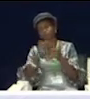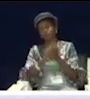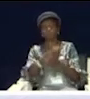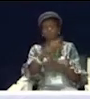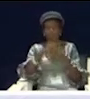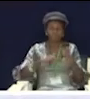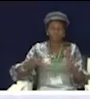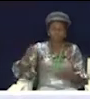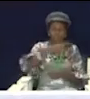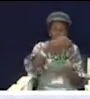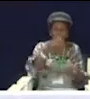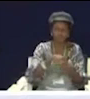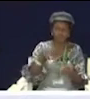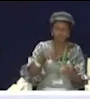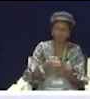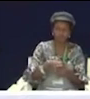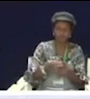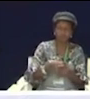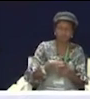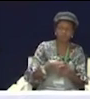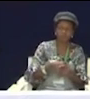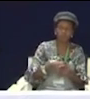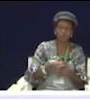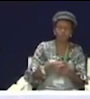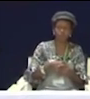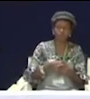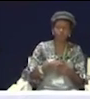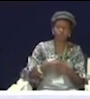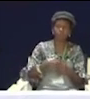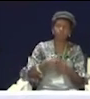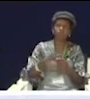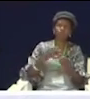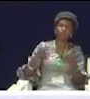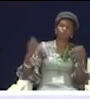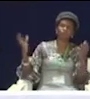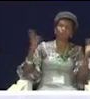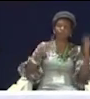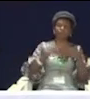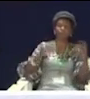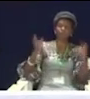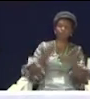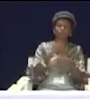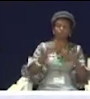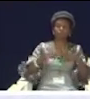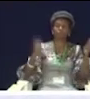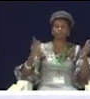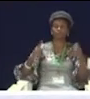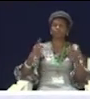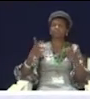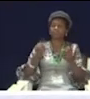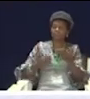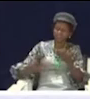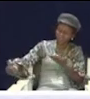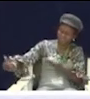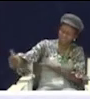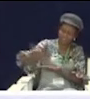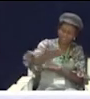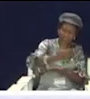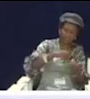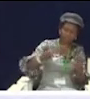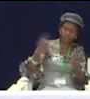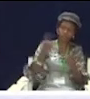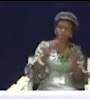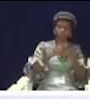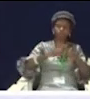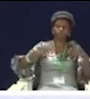sow wind, you will reap wild wind. The harvest is always much, much bigger than